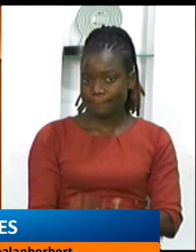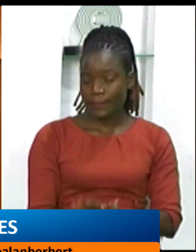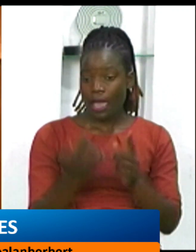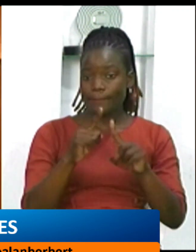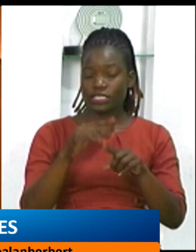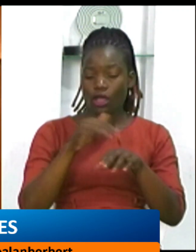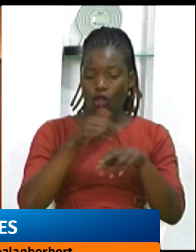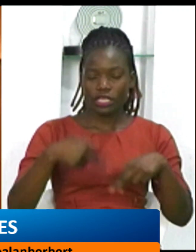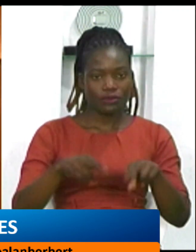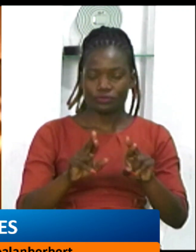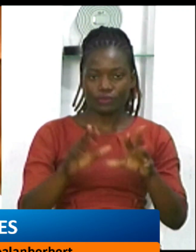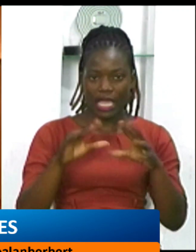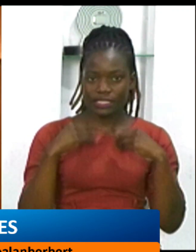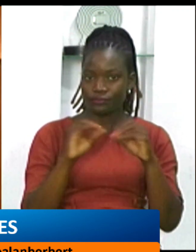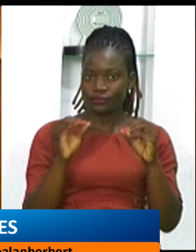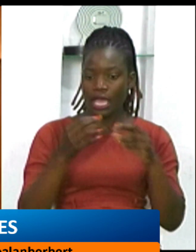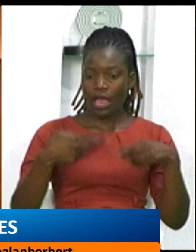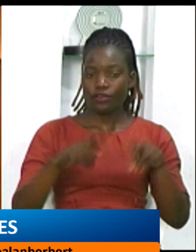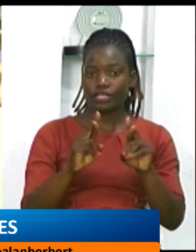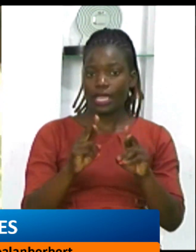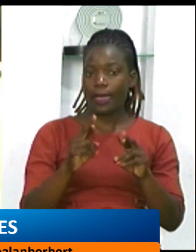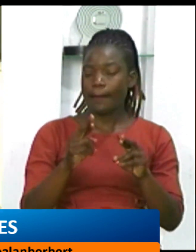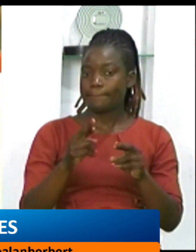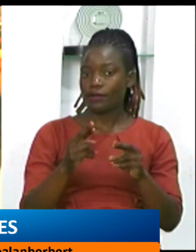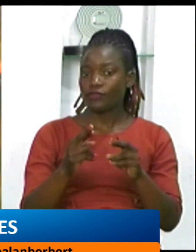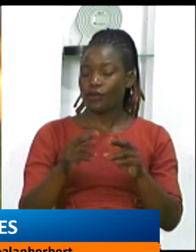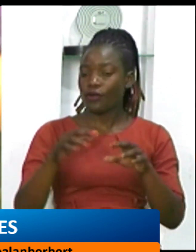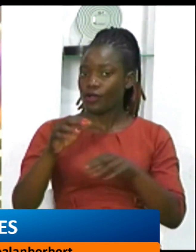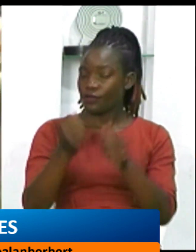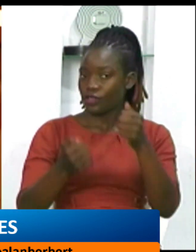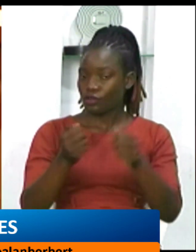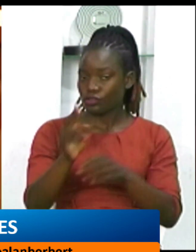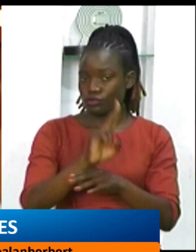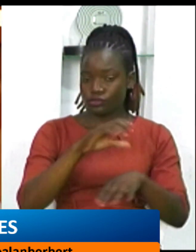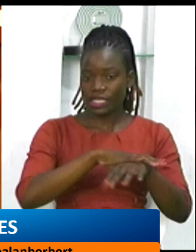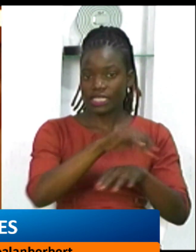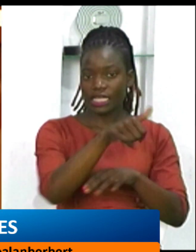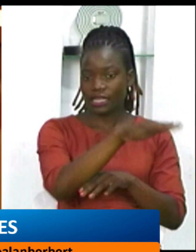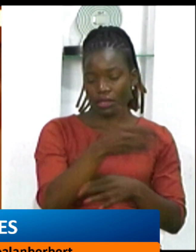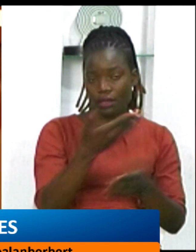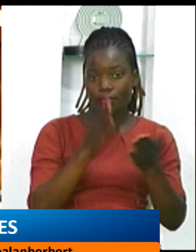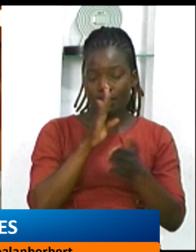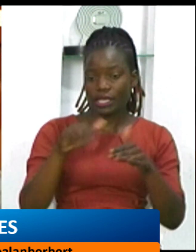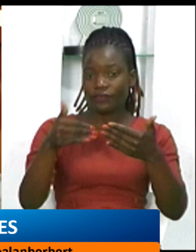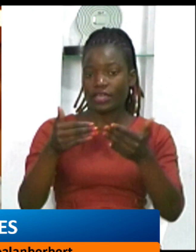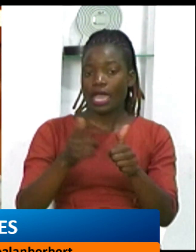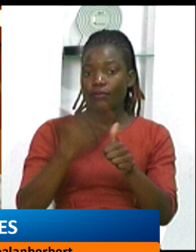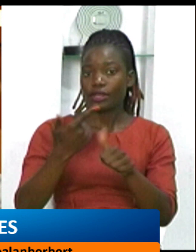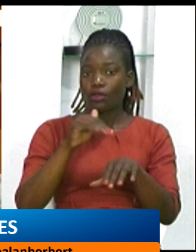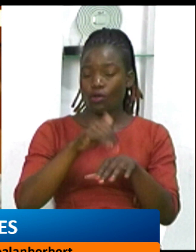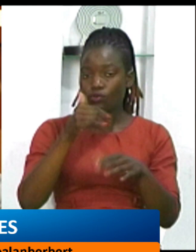is an irreducible minimum. Barabara ni ya gari kutembea. Sawa sawa? We will find another place. In fact, maybe they should be given the priority on the back